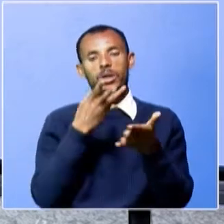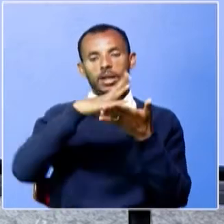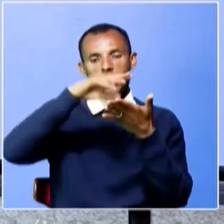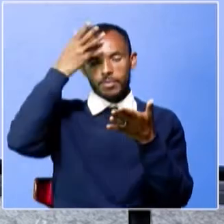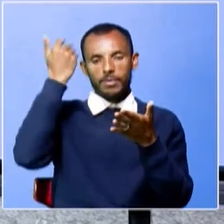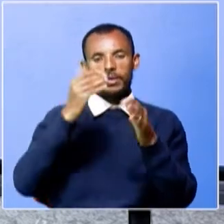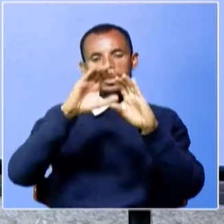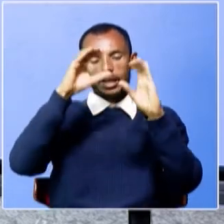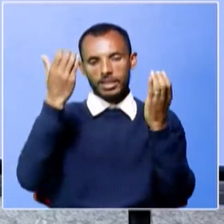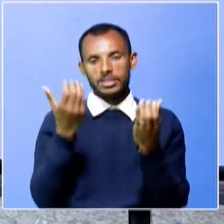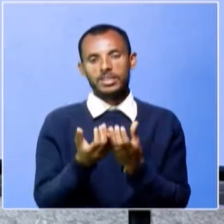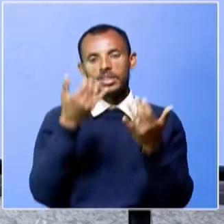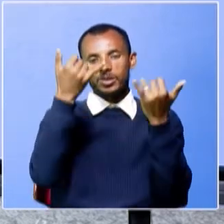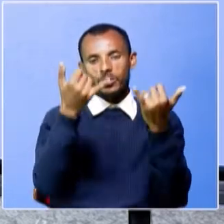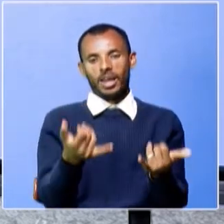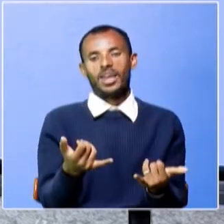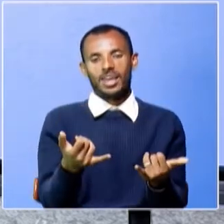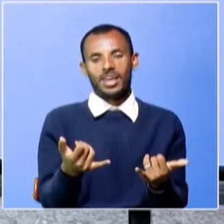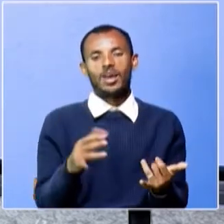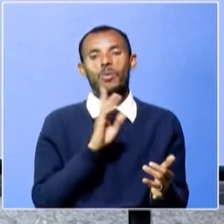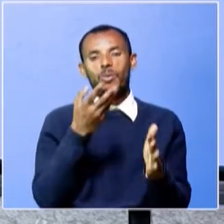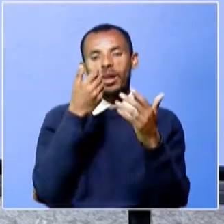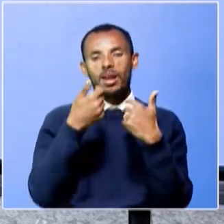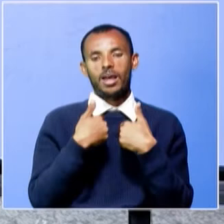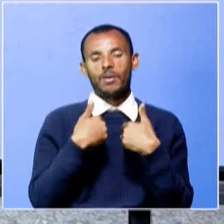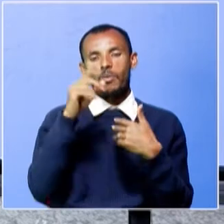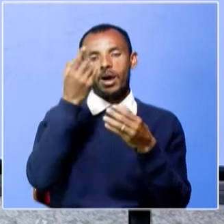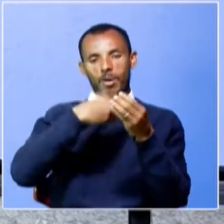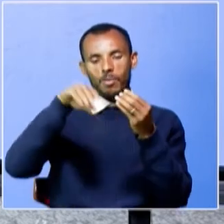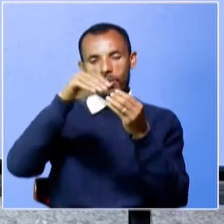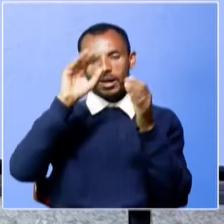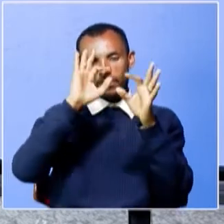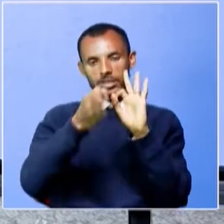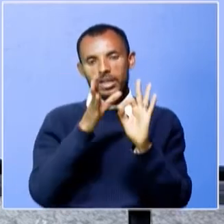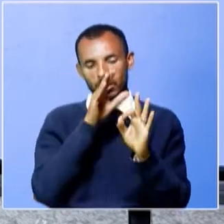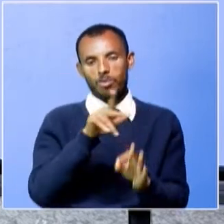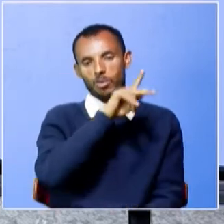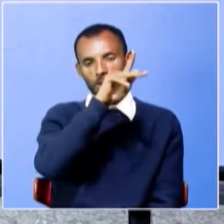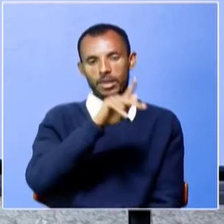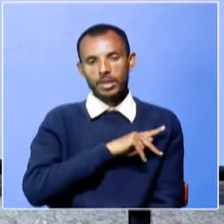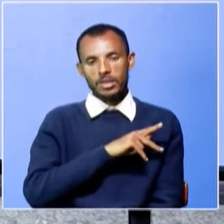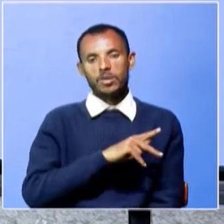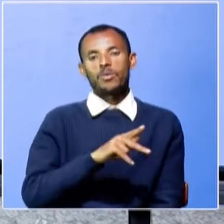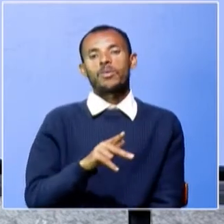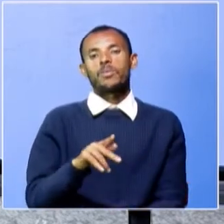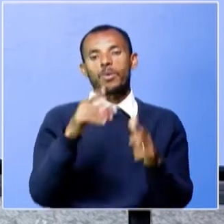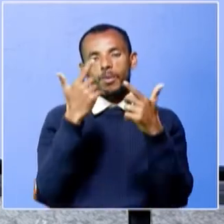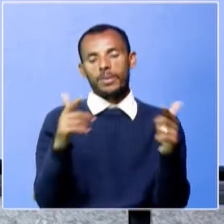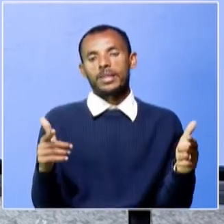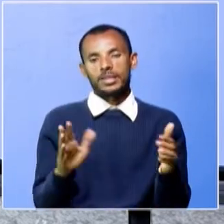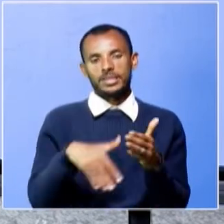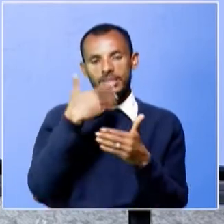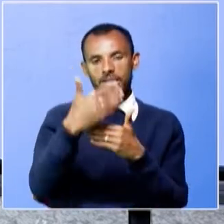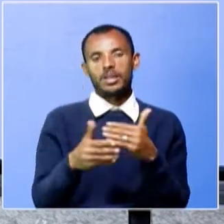our previous lesson. Today we will have one more definitions and properties of probability.